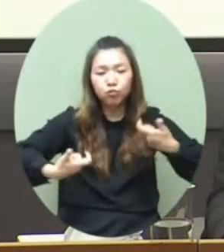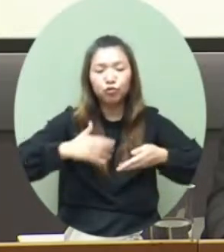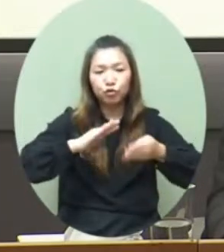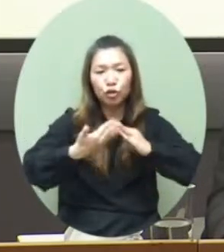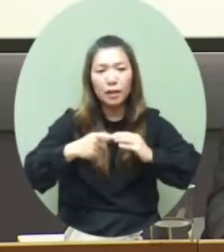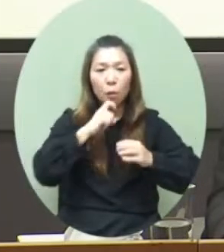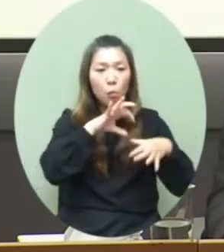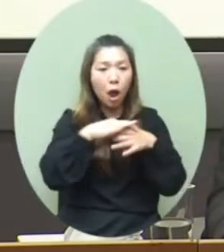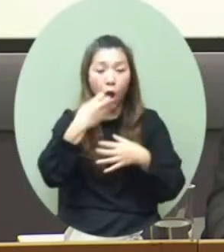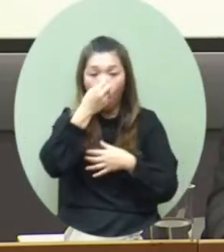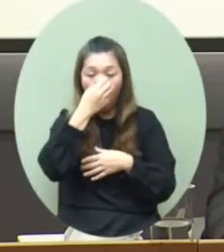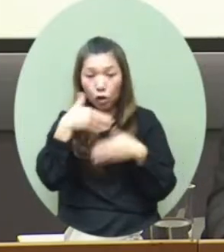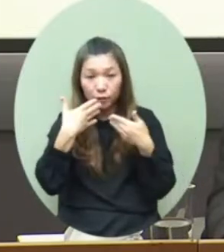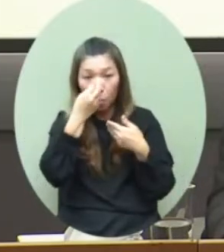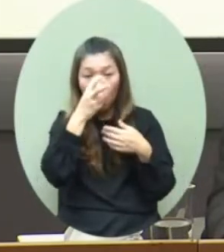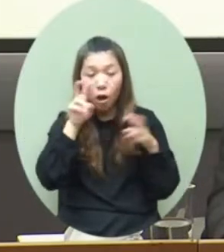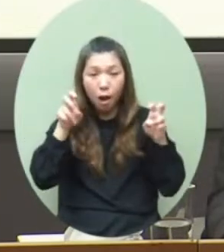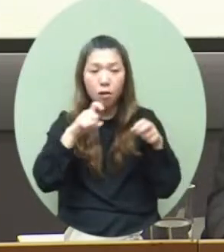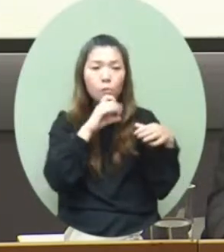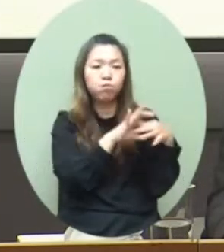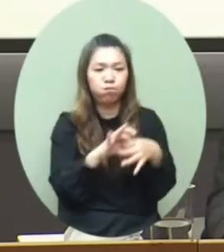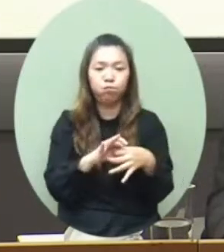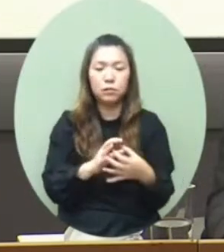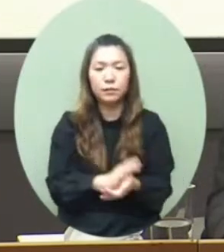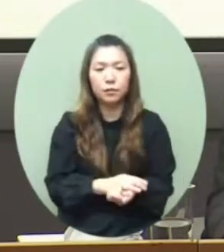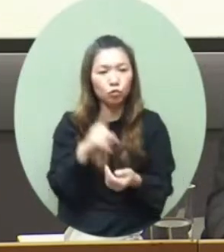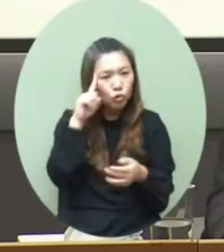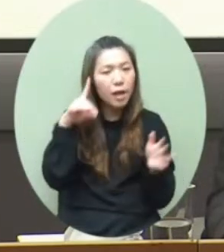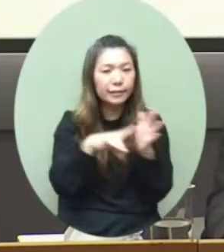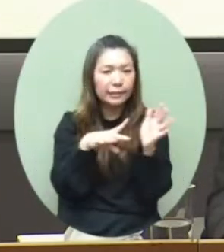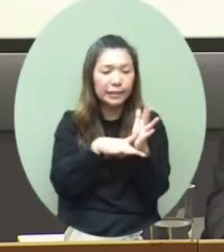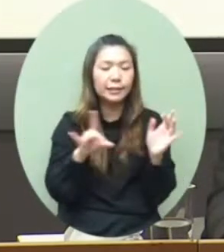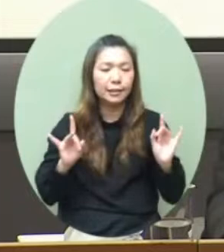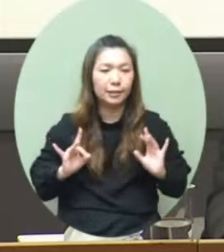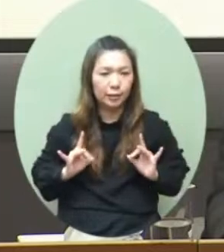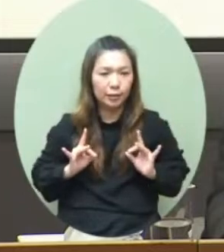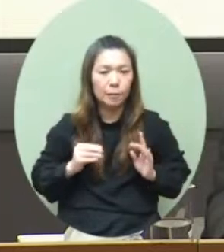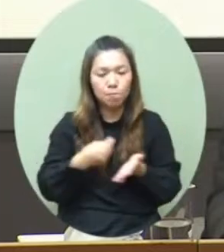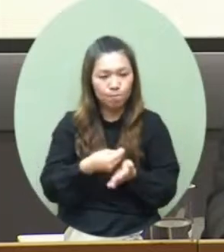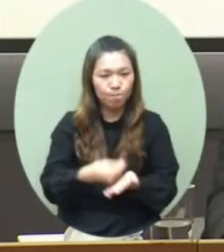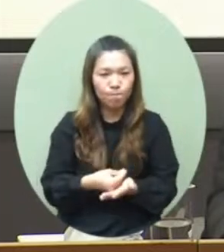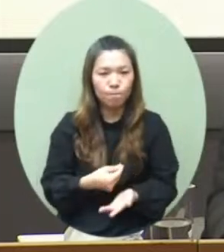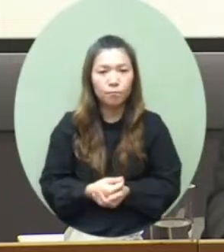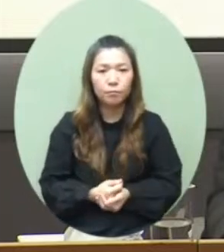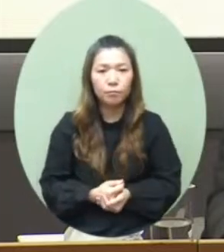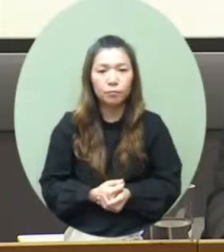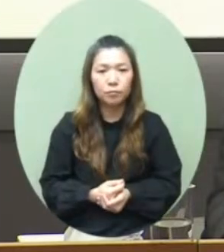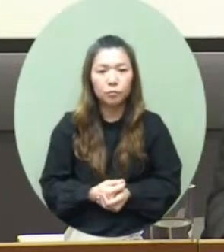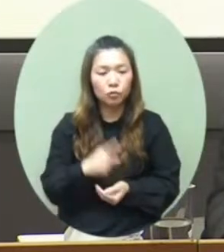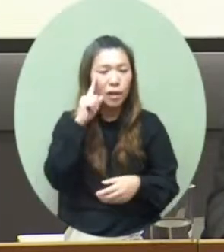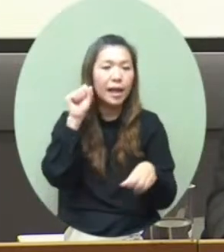private consumption, sustaining economic recovery, we also want to take this opportunity